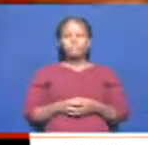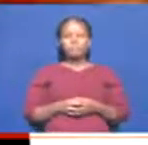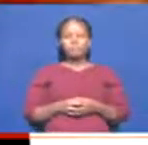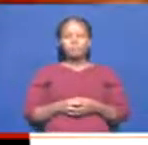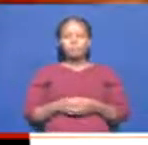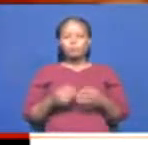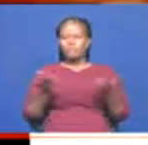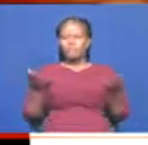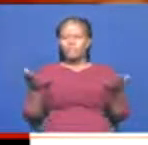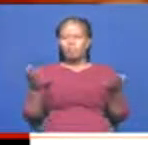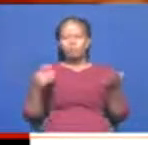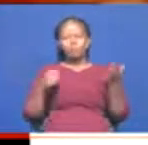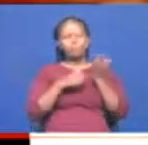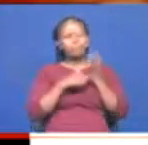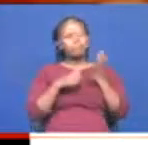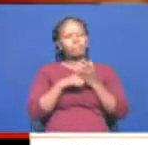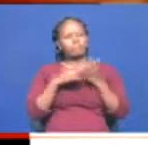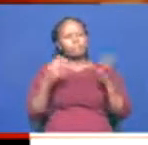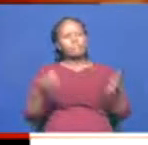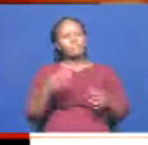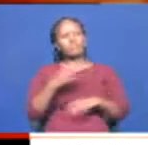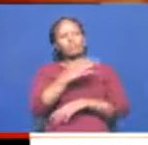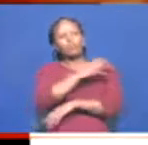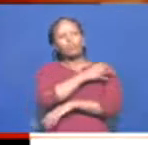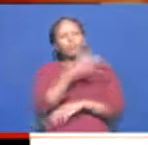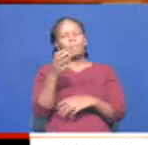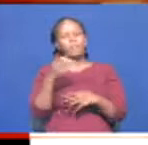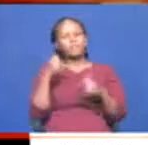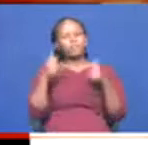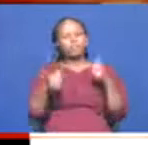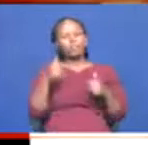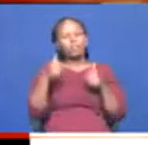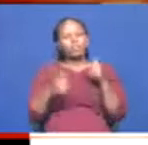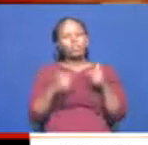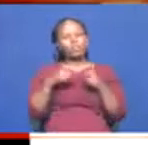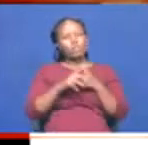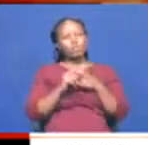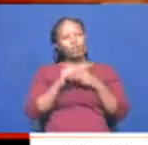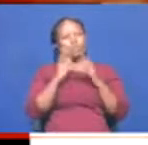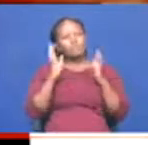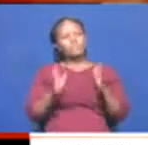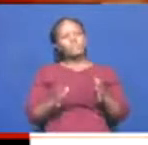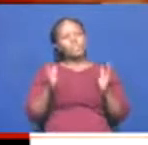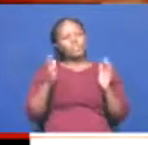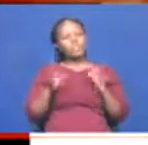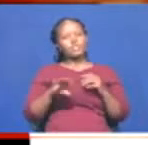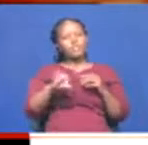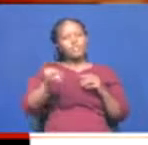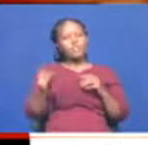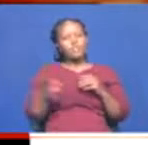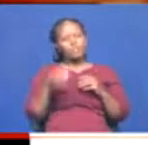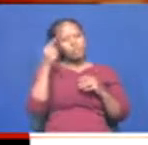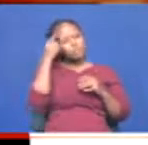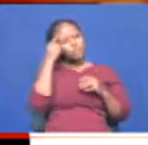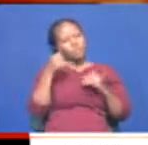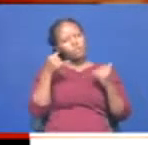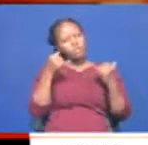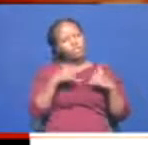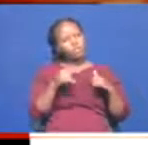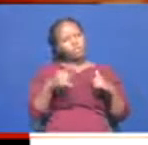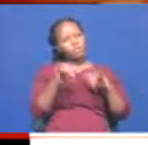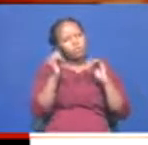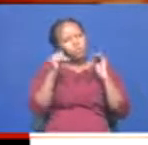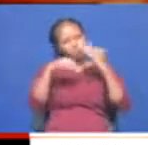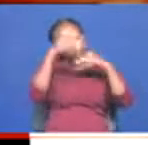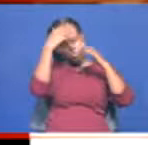is the technical capacity of engineers in the counties for implementation of professional